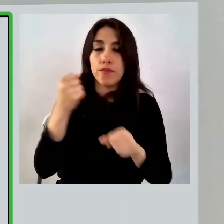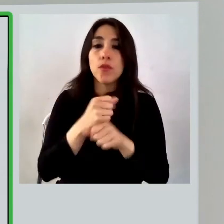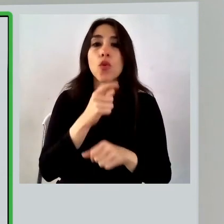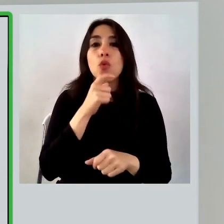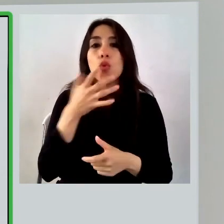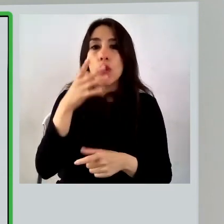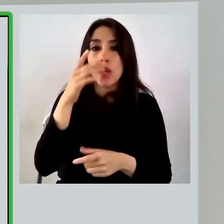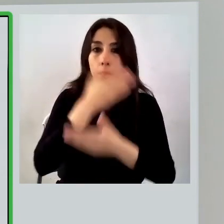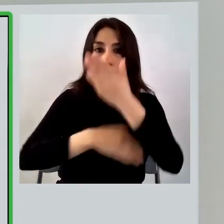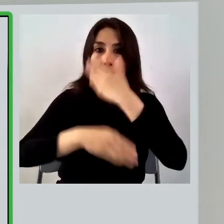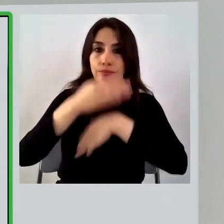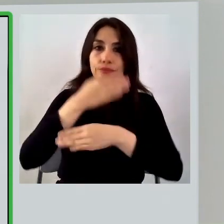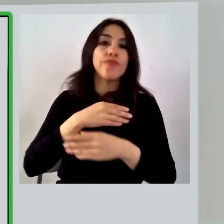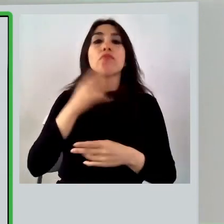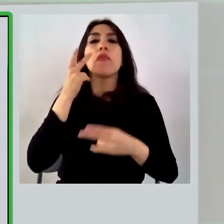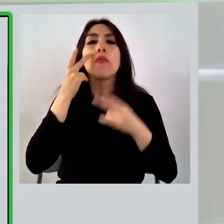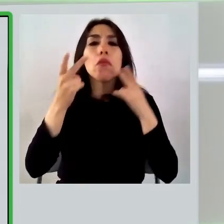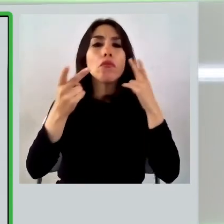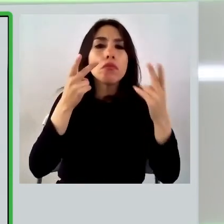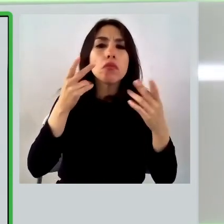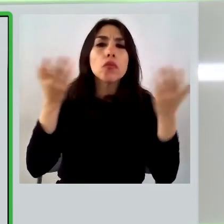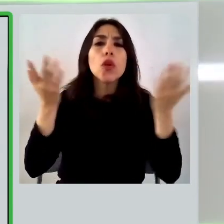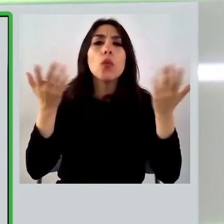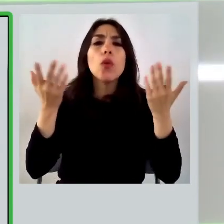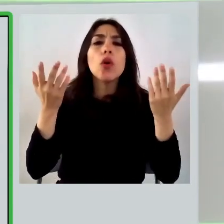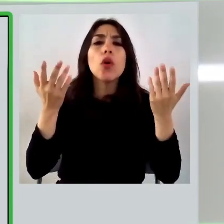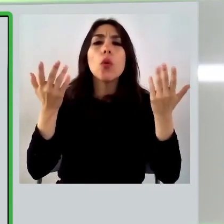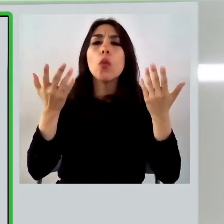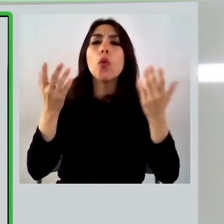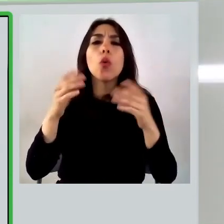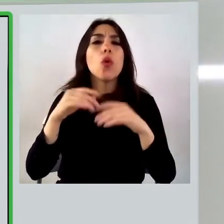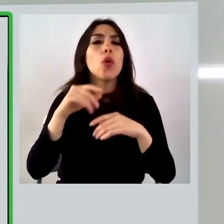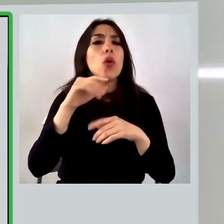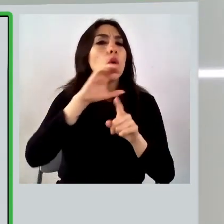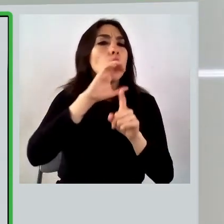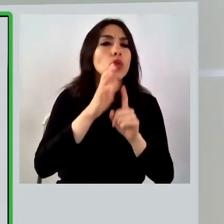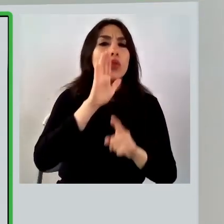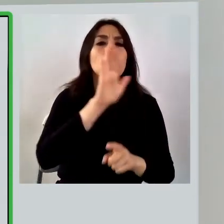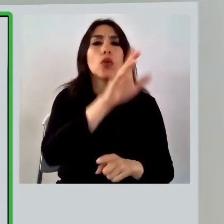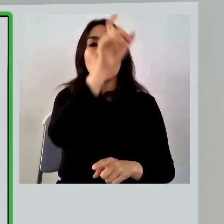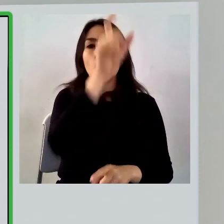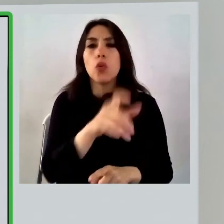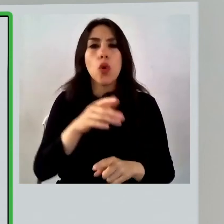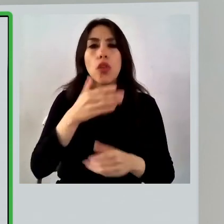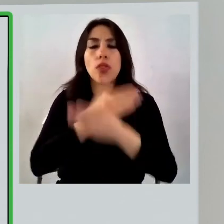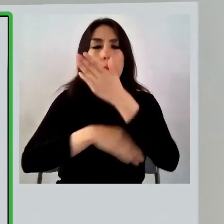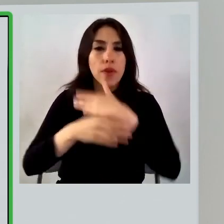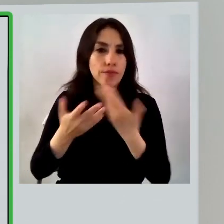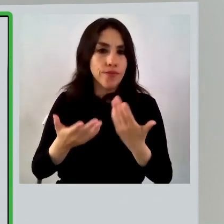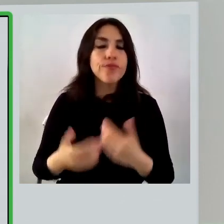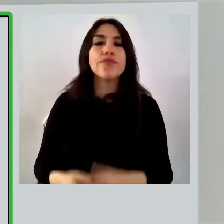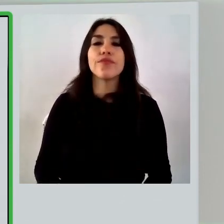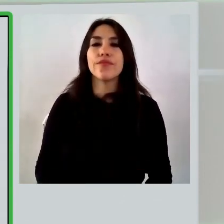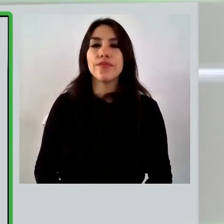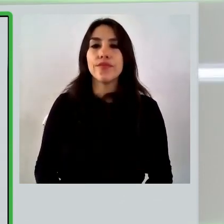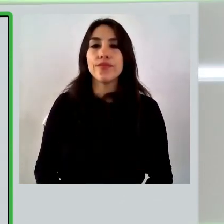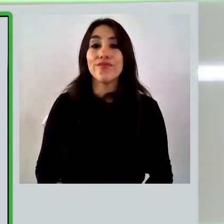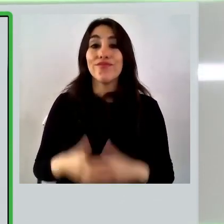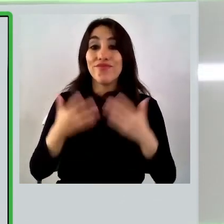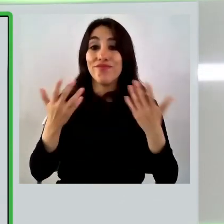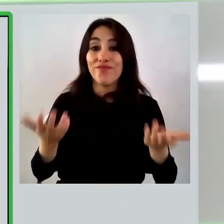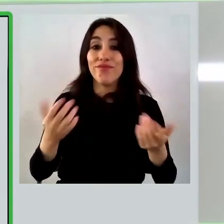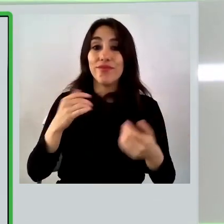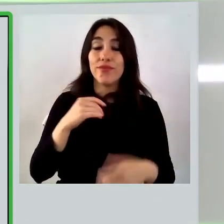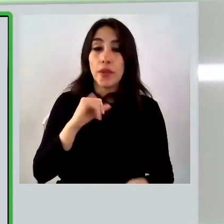inclusion titled Enabling Change, which we then launched in time for last year's International Day of Persons with Disabilities.